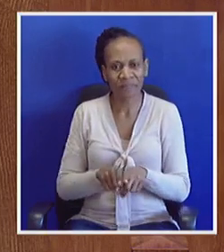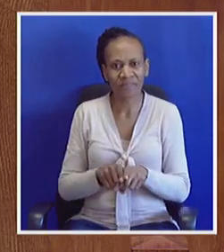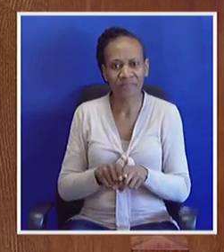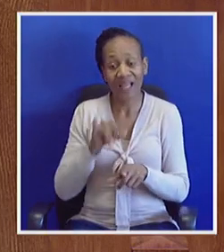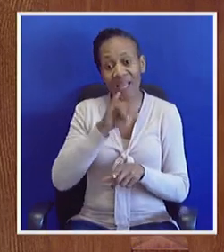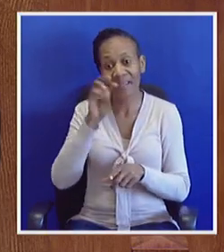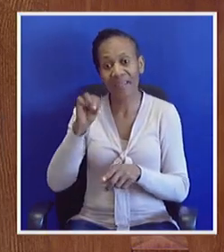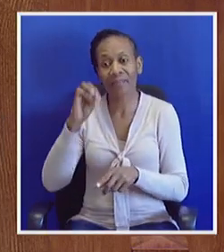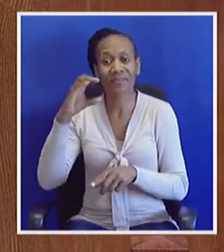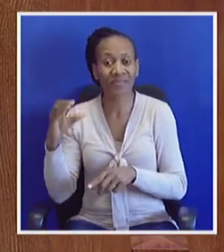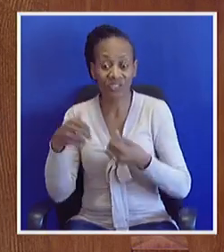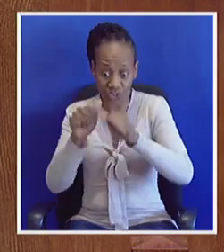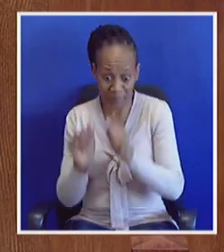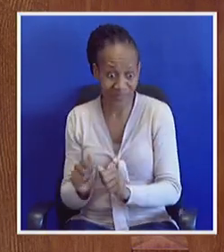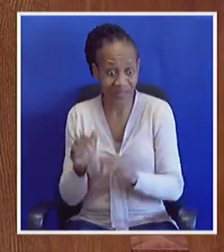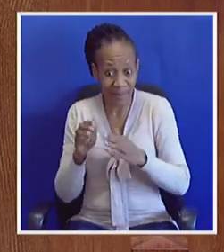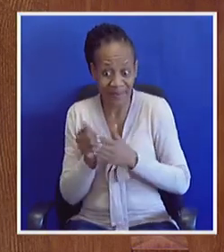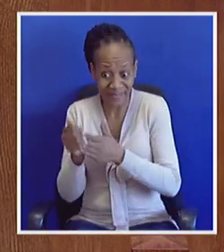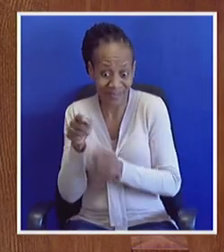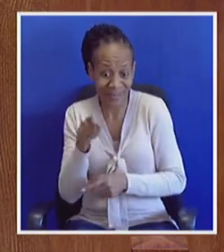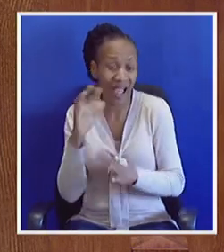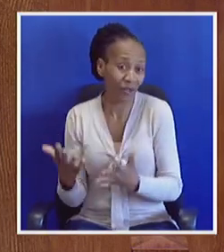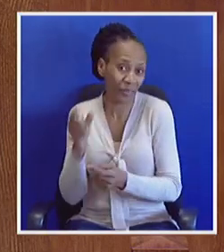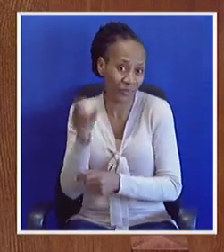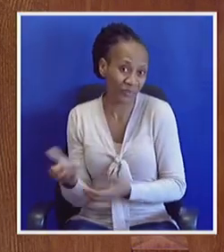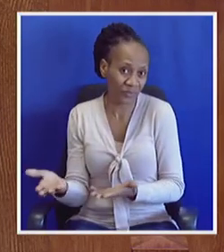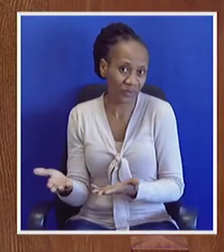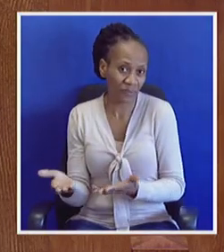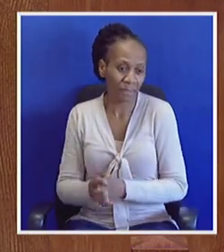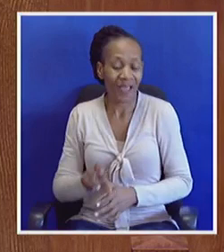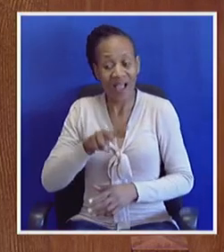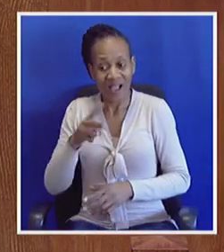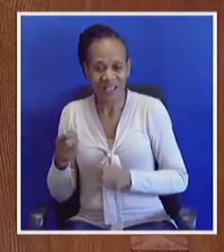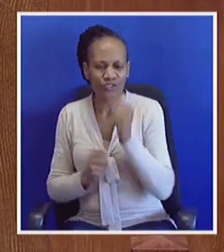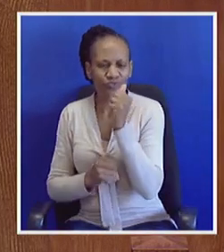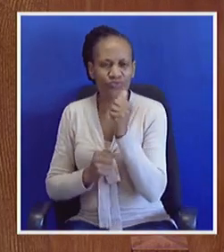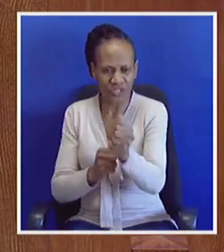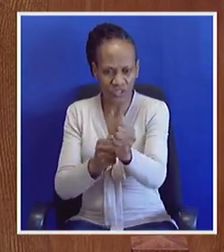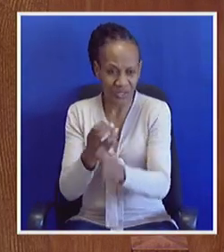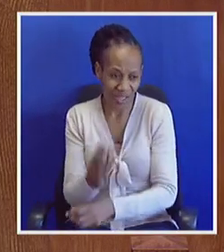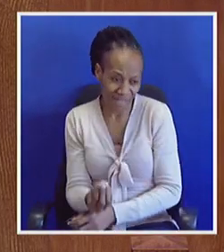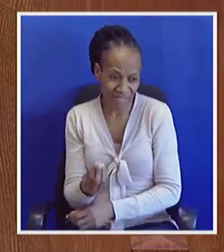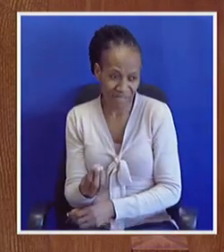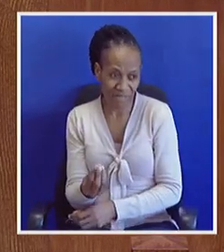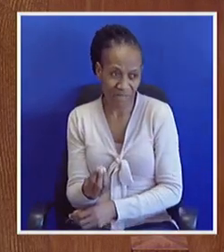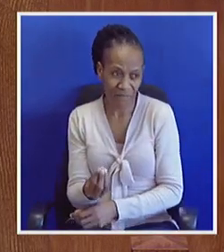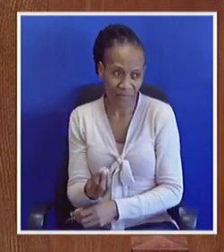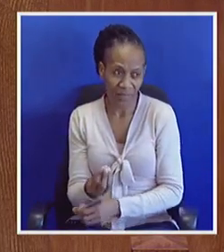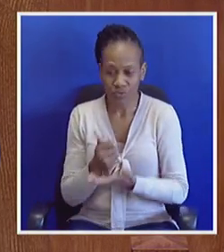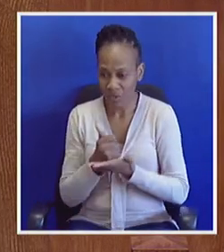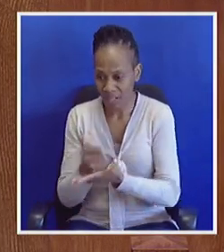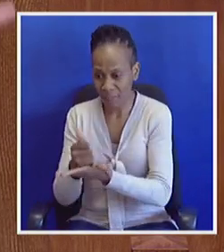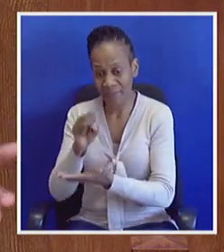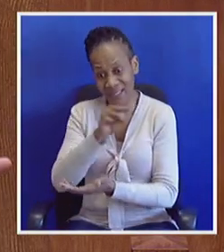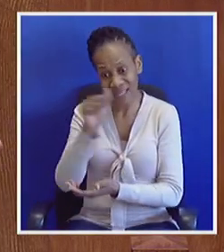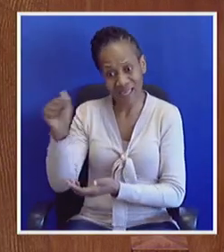IMC, the chairperson himself. Now, what other strategy does the government have to can be able to take